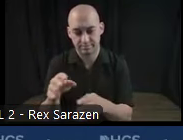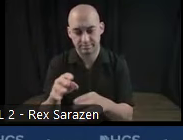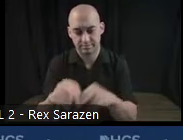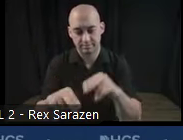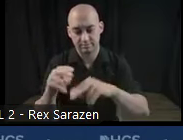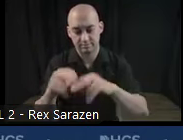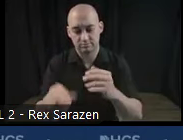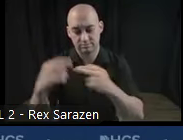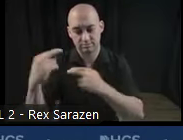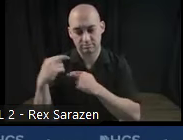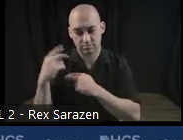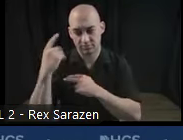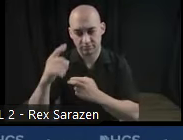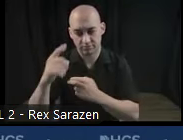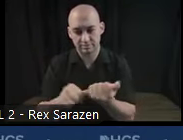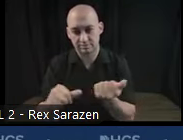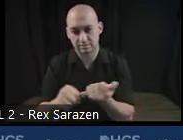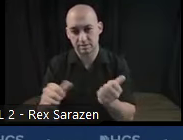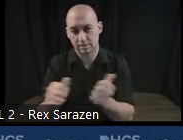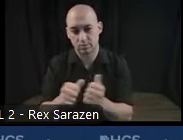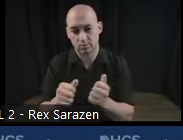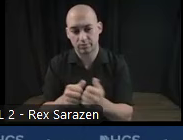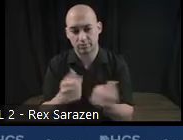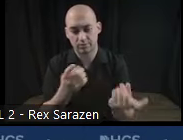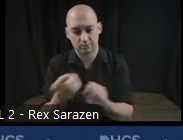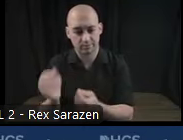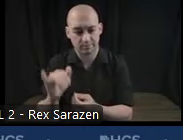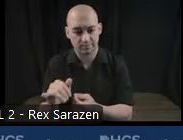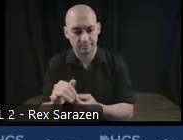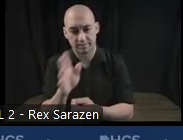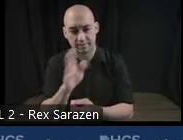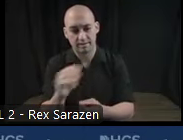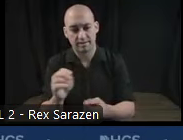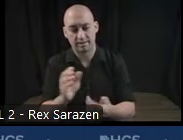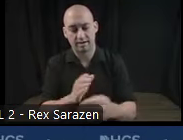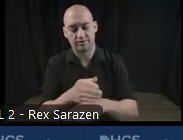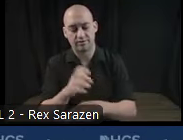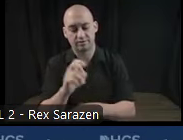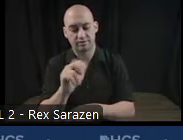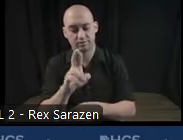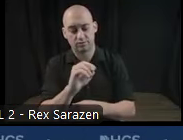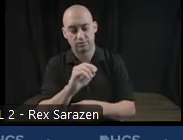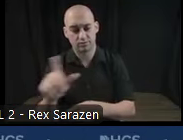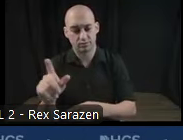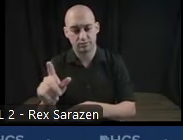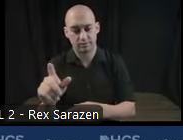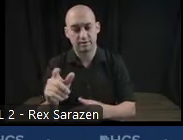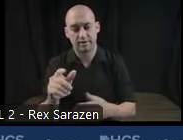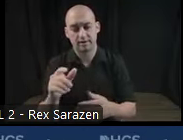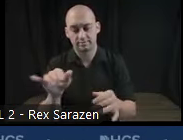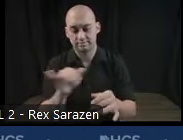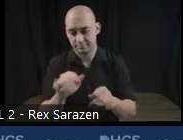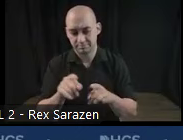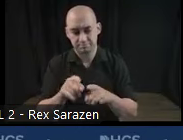members with the application and enrollment activities that, as well as post-enrollment and during, while they are still residing in the